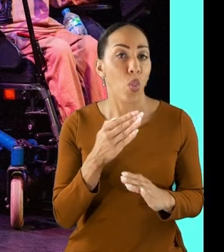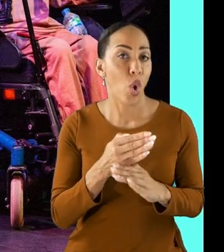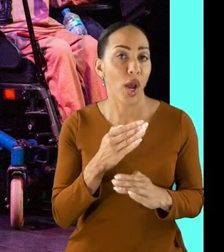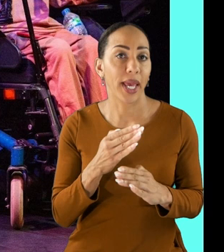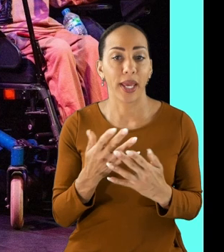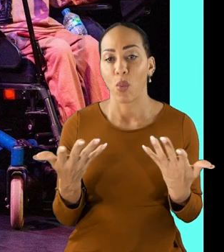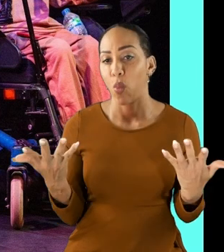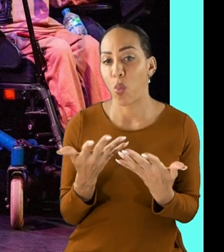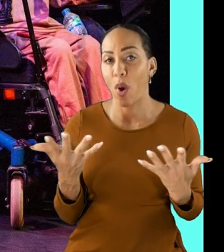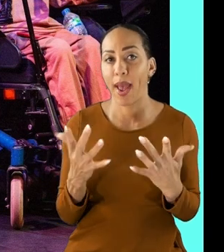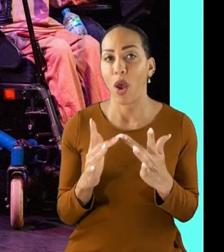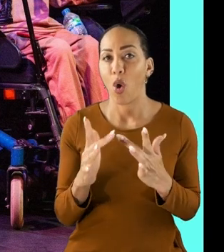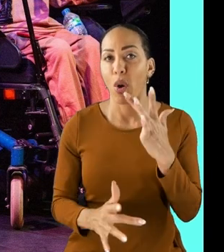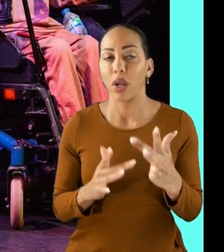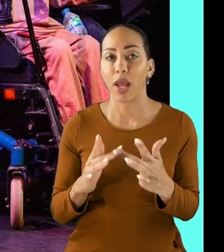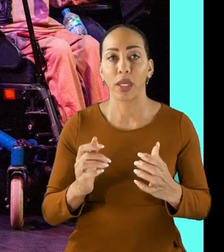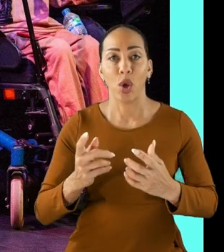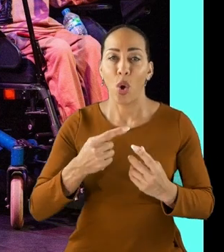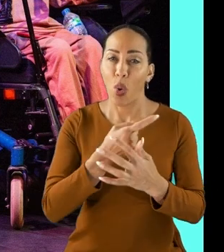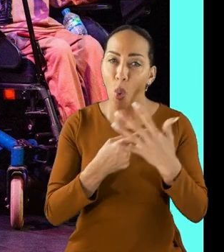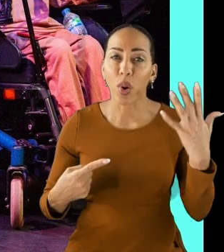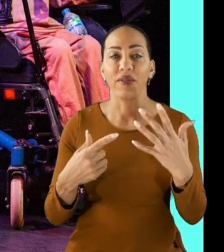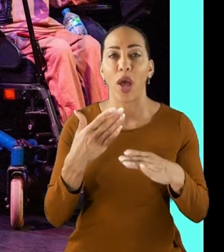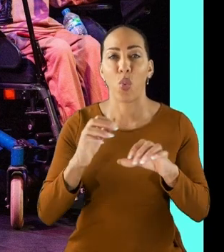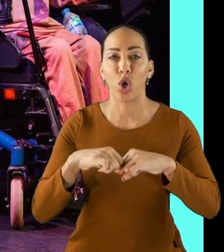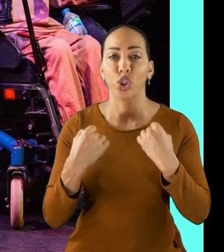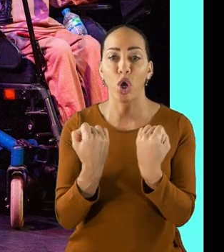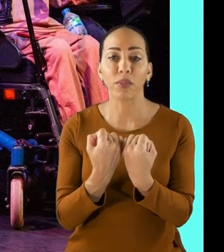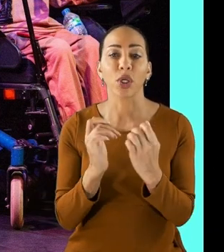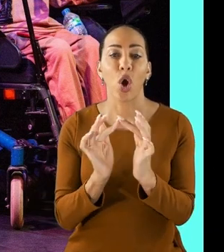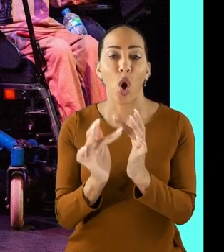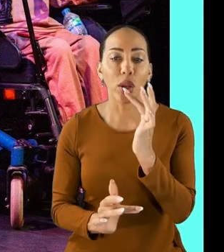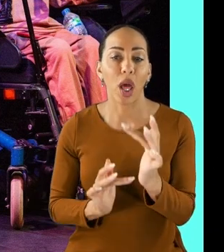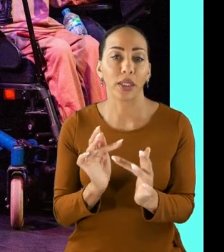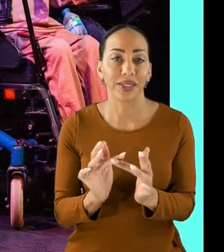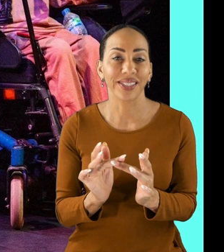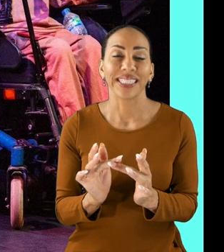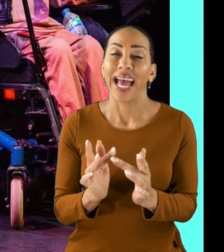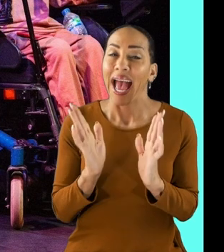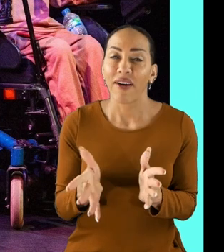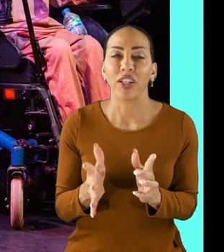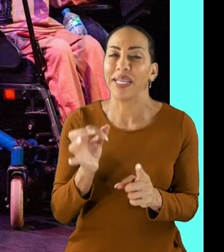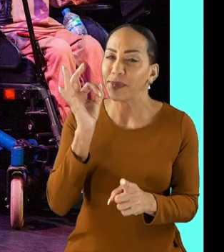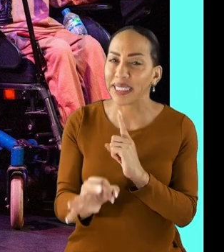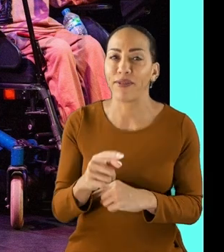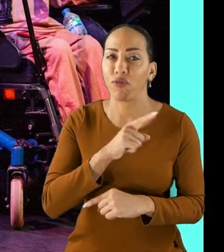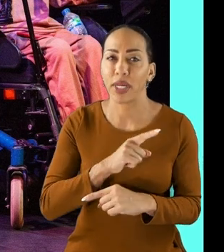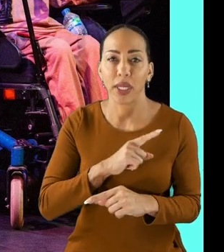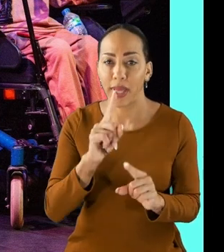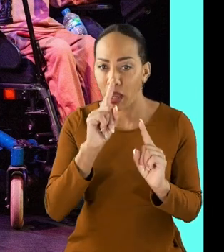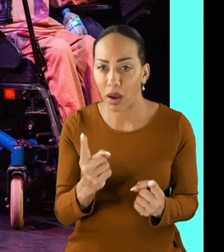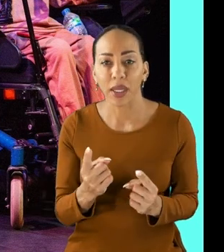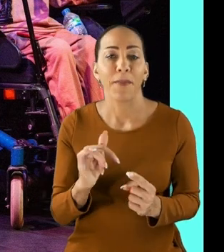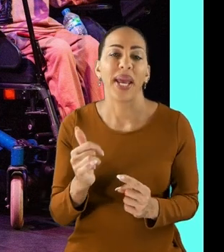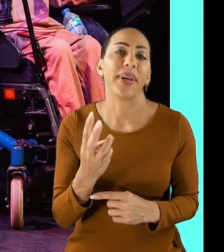So almost all of our workshops are online, barring very specific circumstances where they can't be, like a 3D